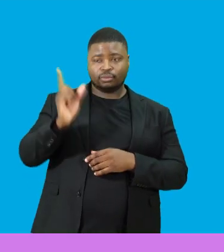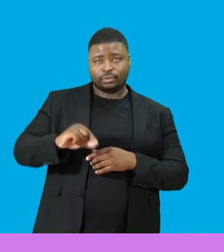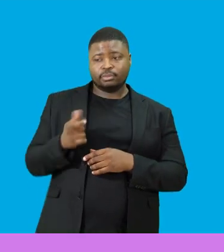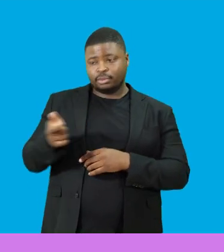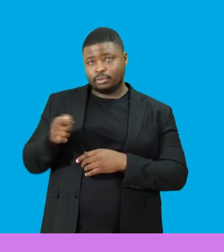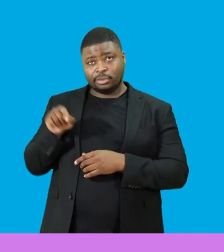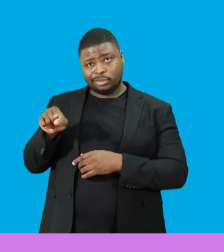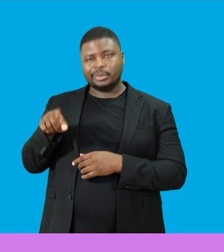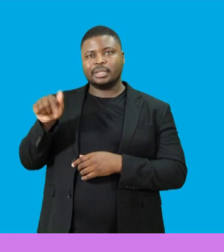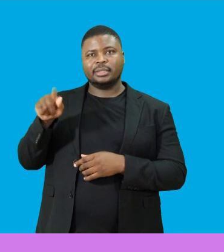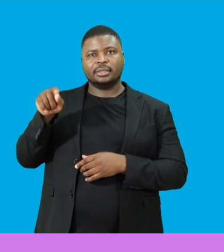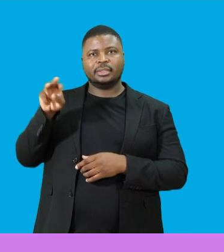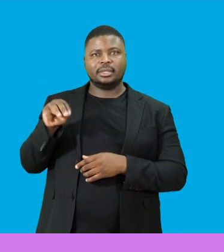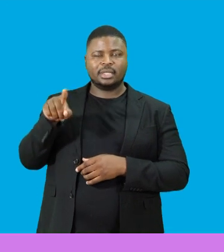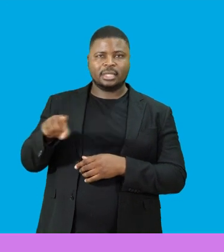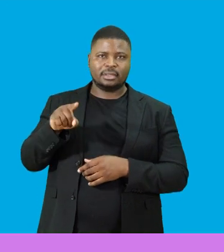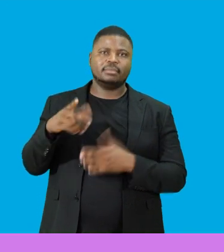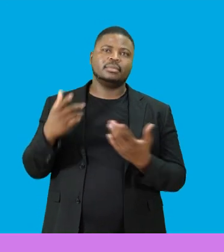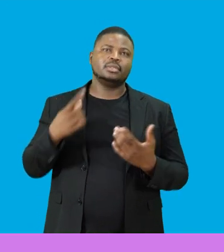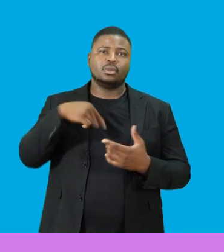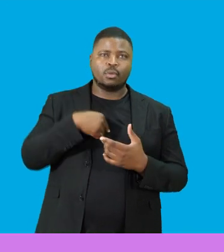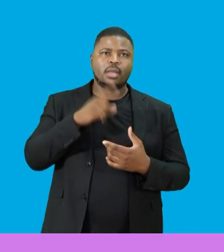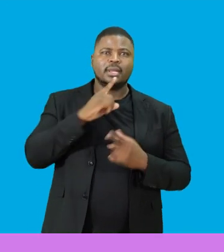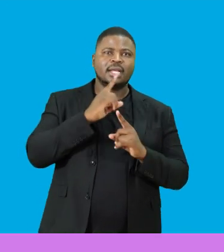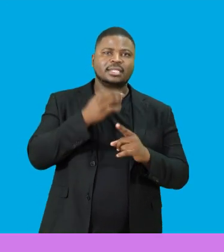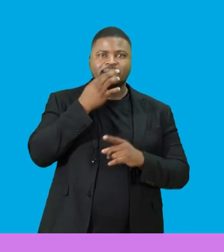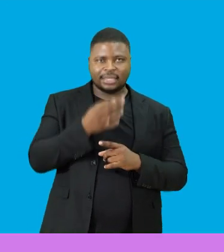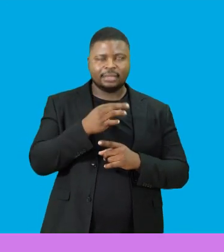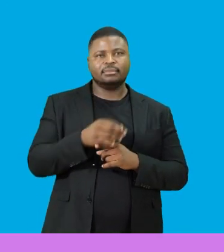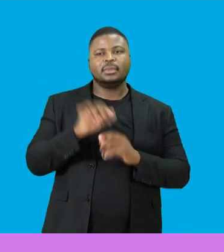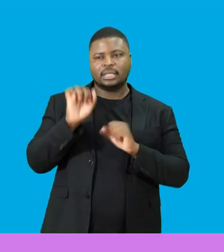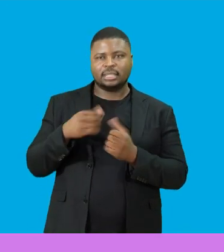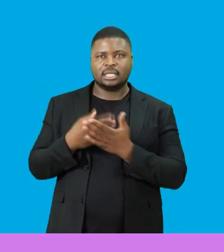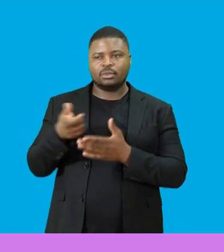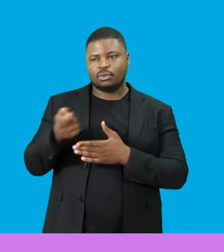So it is cheaper to withdraw at an ATM. You say therefore at an ATM.